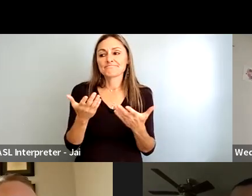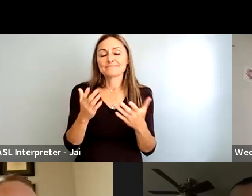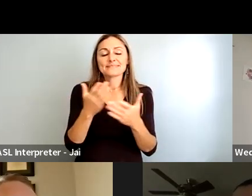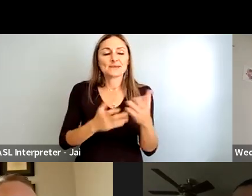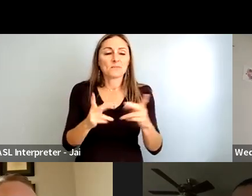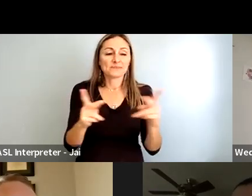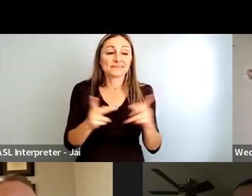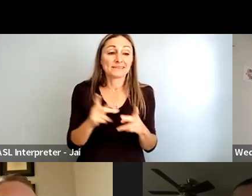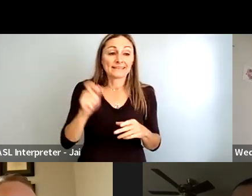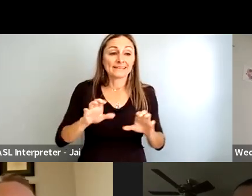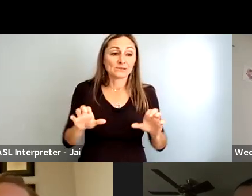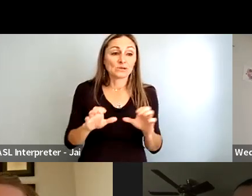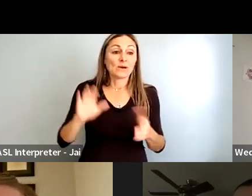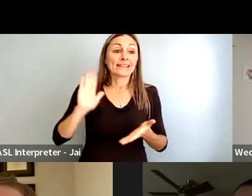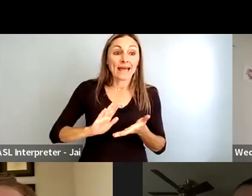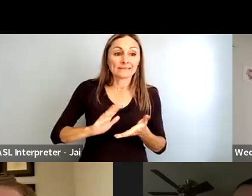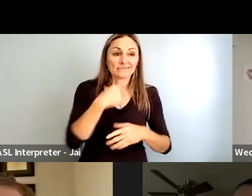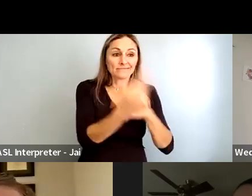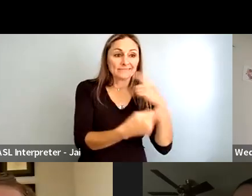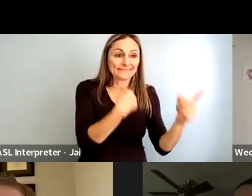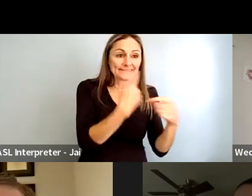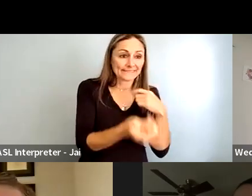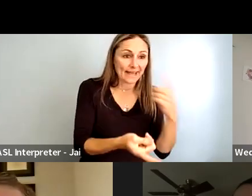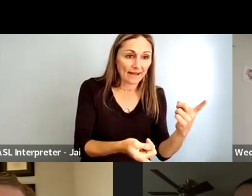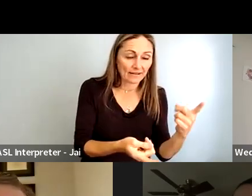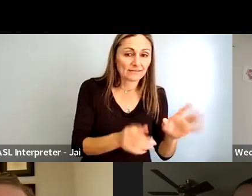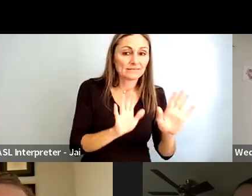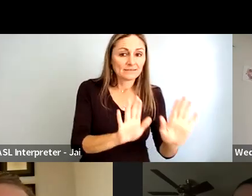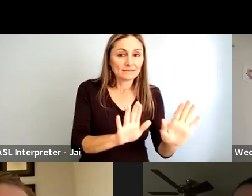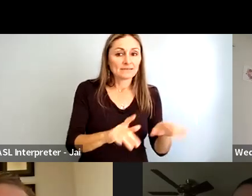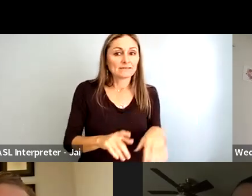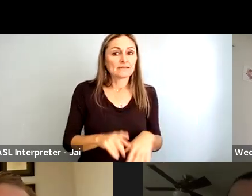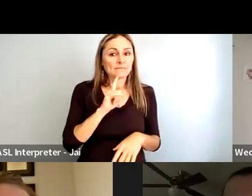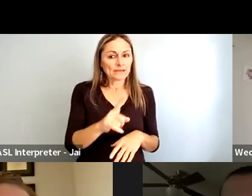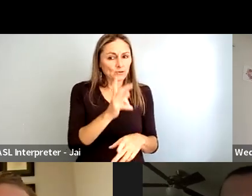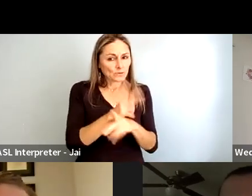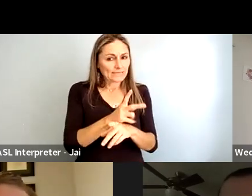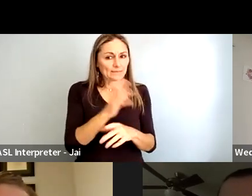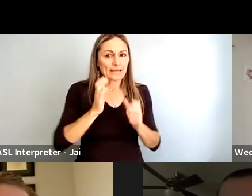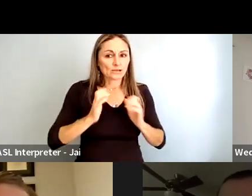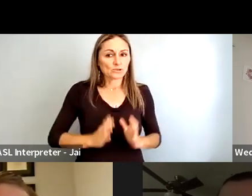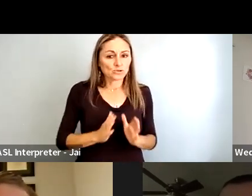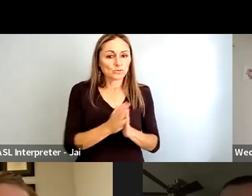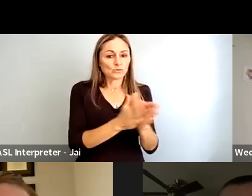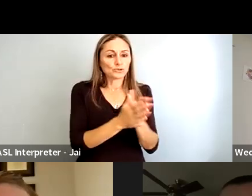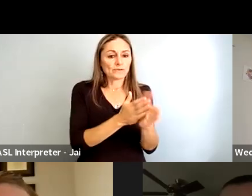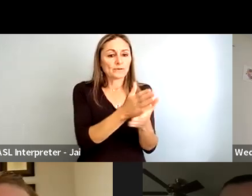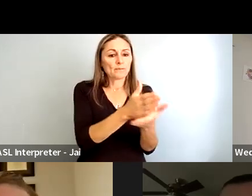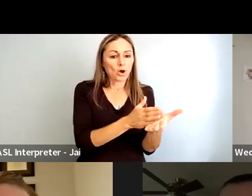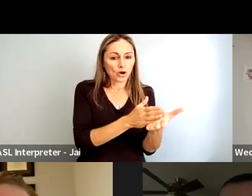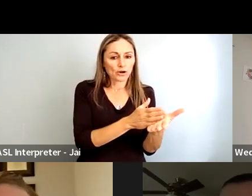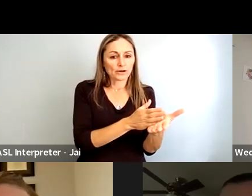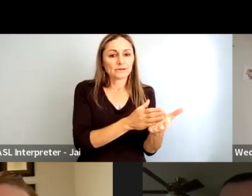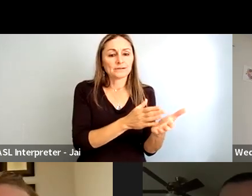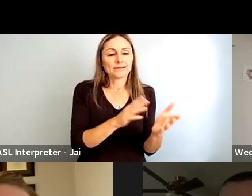less telling of what to do. Make sure that you keep that consumer driven part, and also